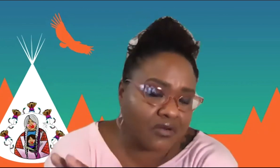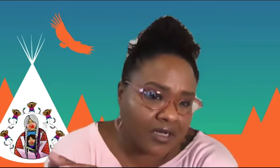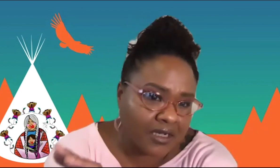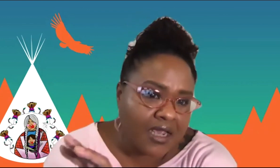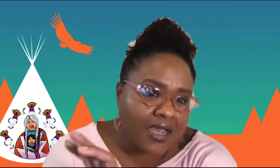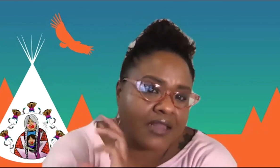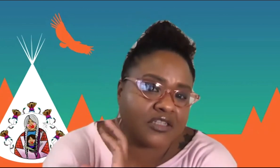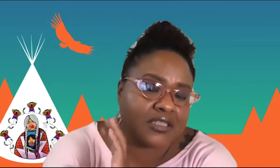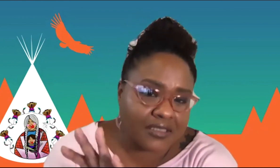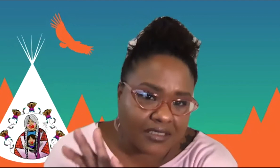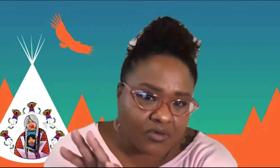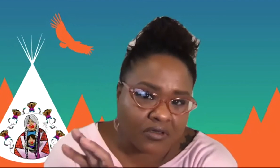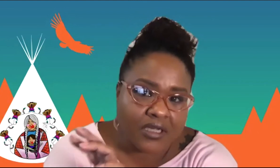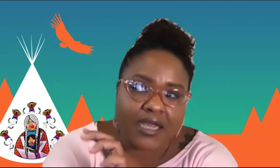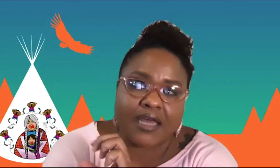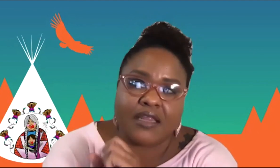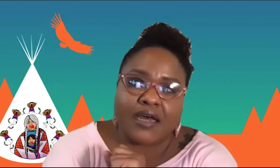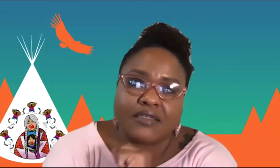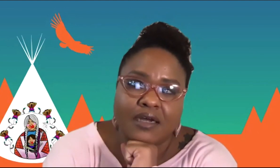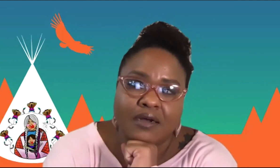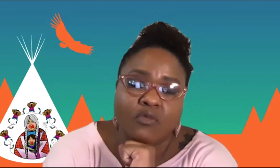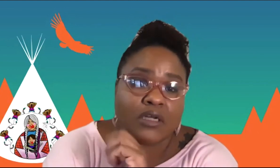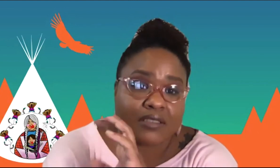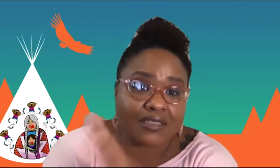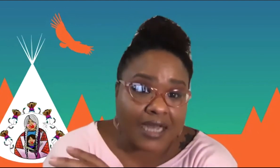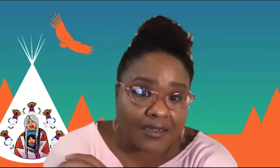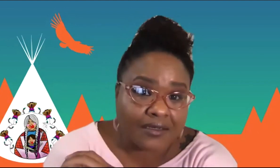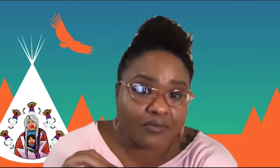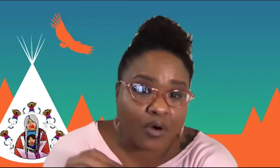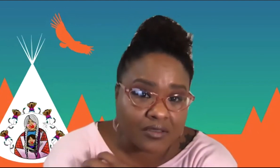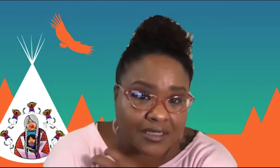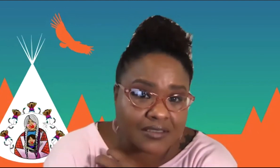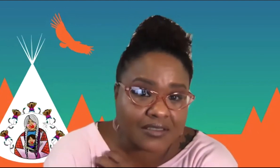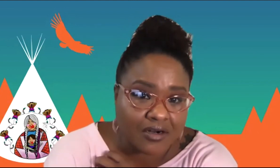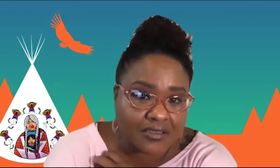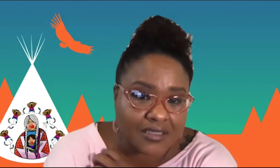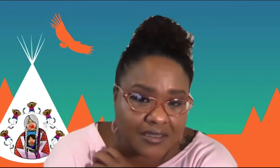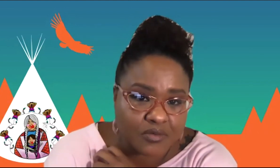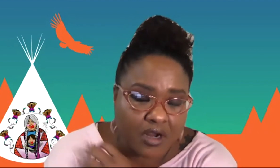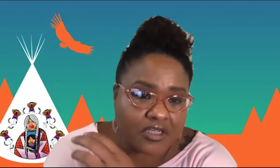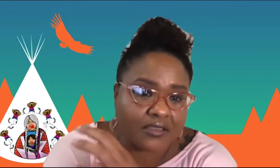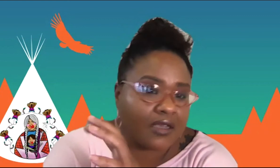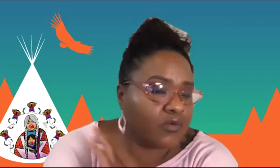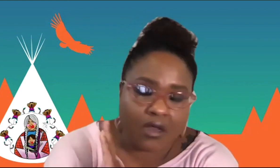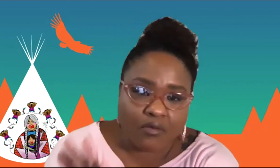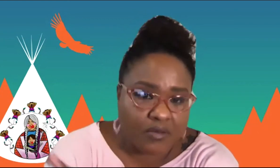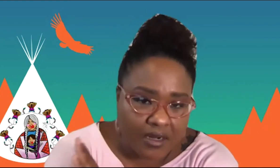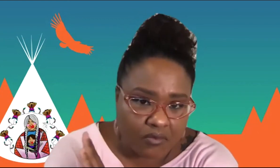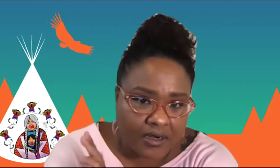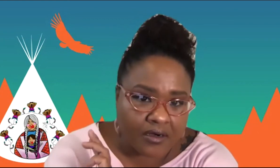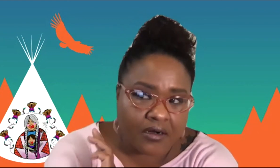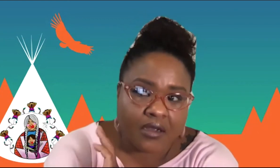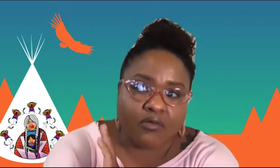some degree and that she's accessible and that once the data process starts in this project, we'll all be